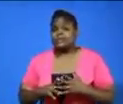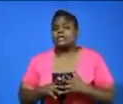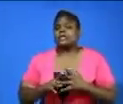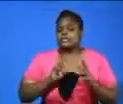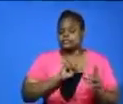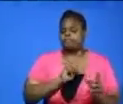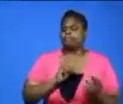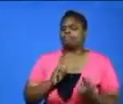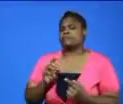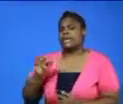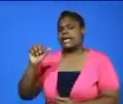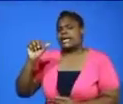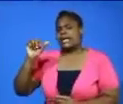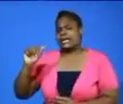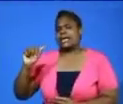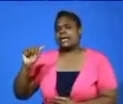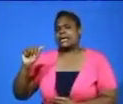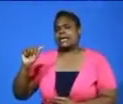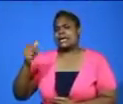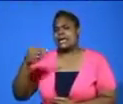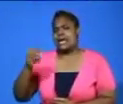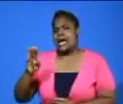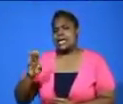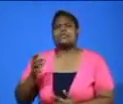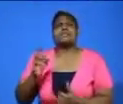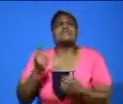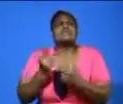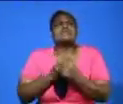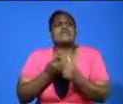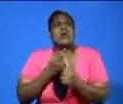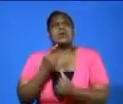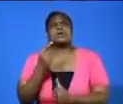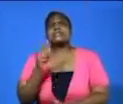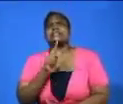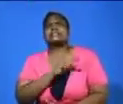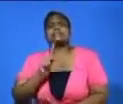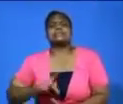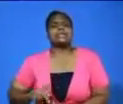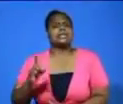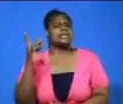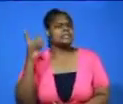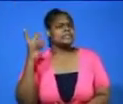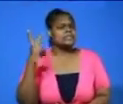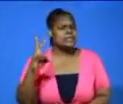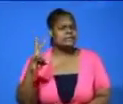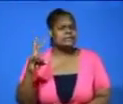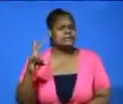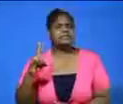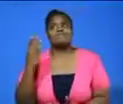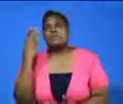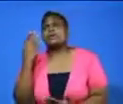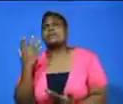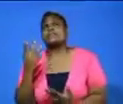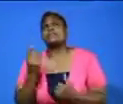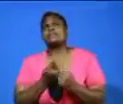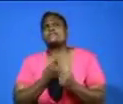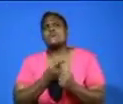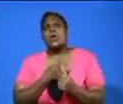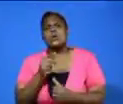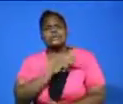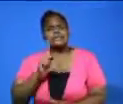Ahab's presence and said, I think it's 1 Kings 17, there shall neither, you know the text, I think it's 1 Kings